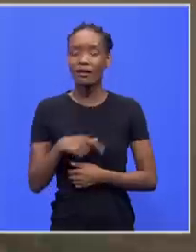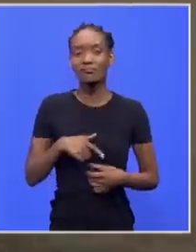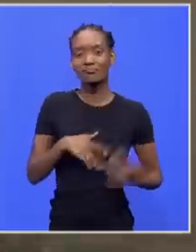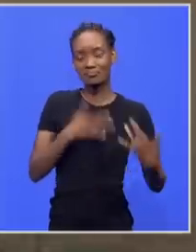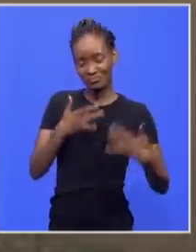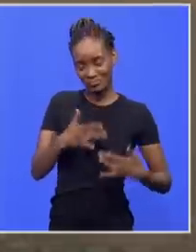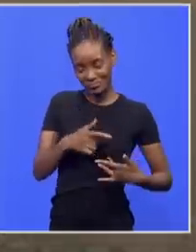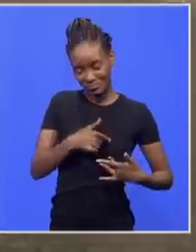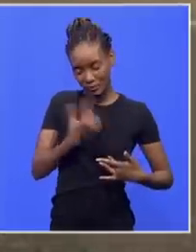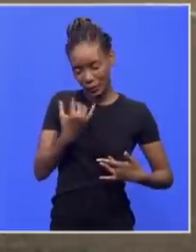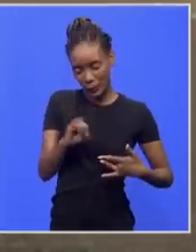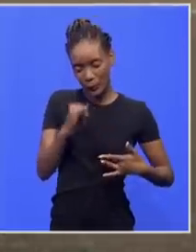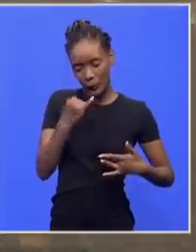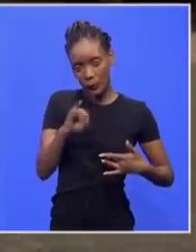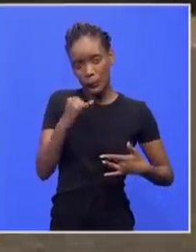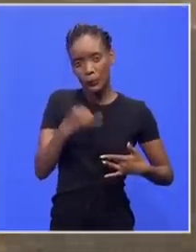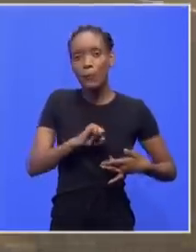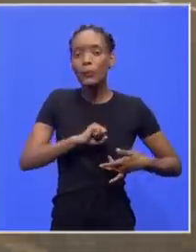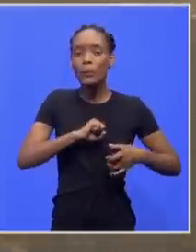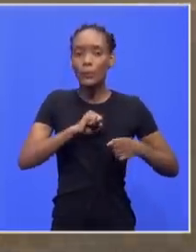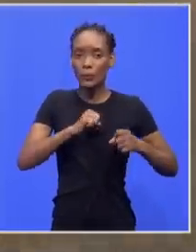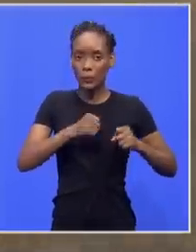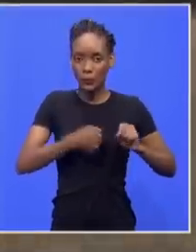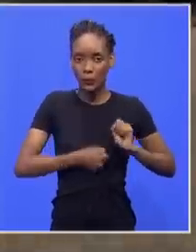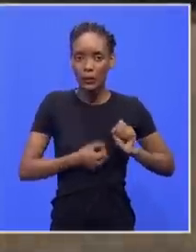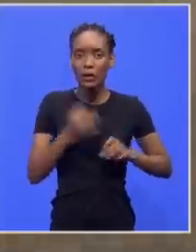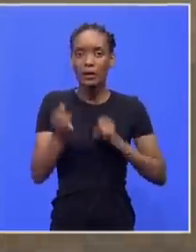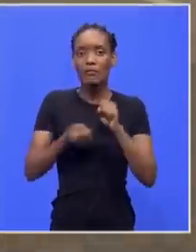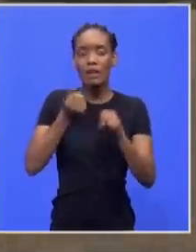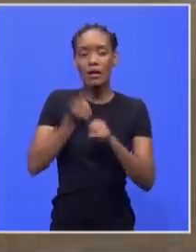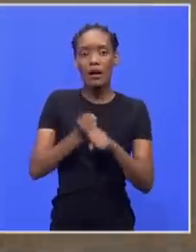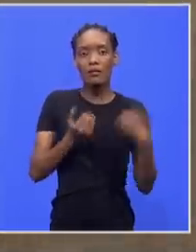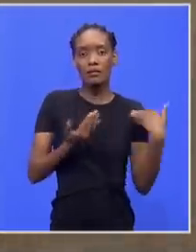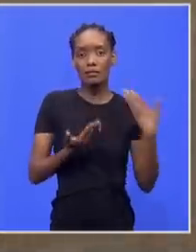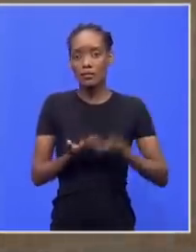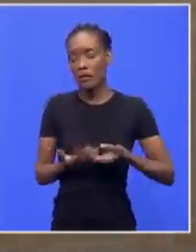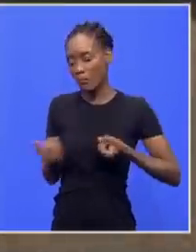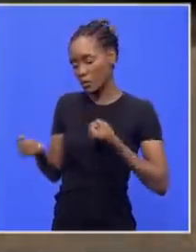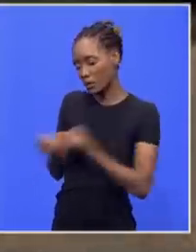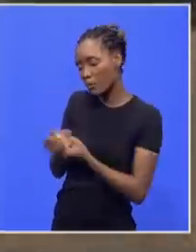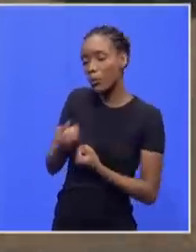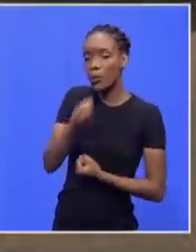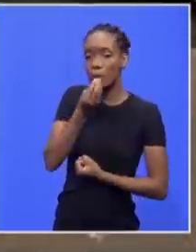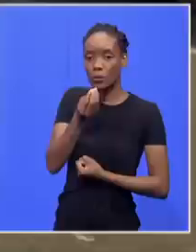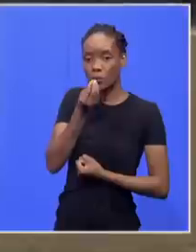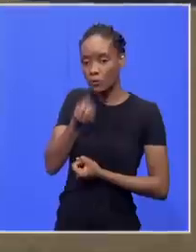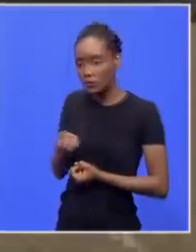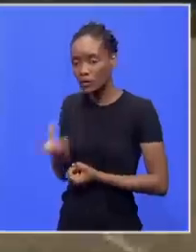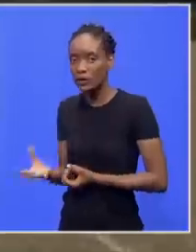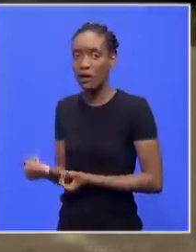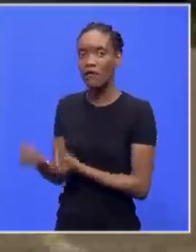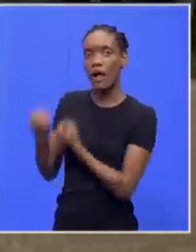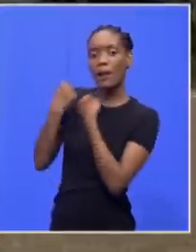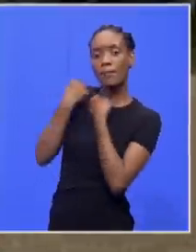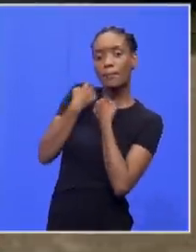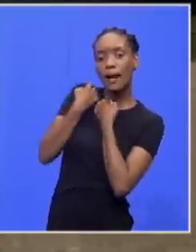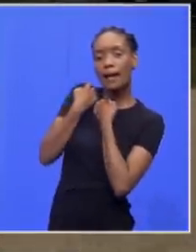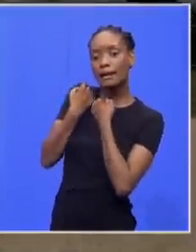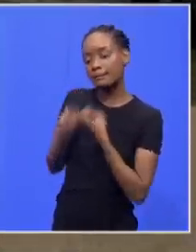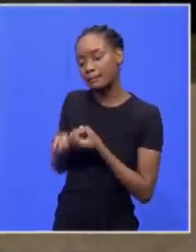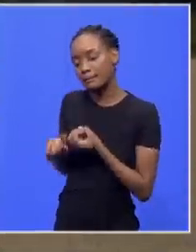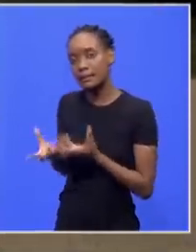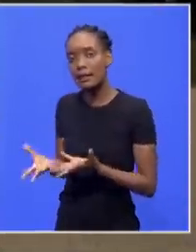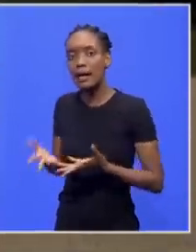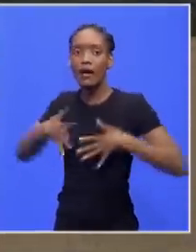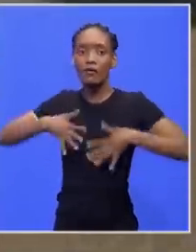the refugees. They have over the years supported them with food, blankets, given